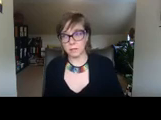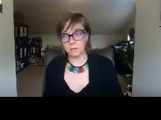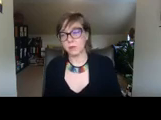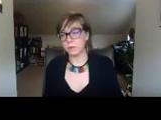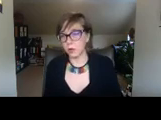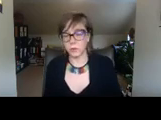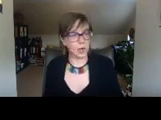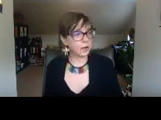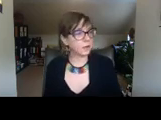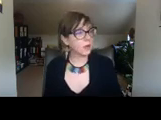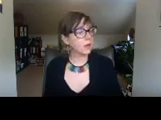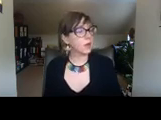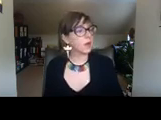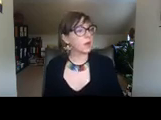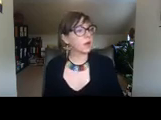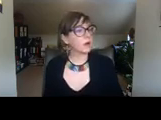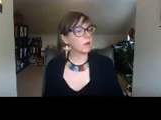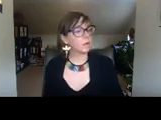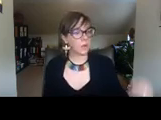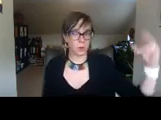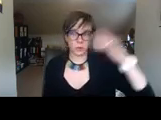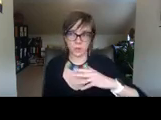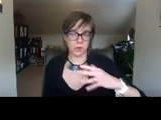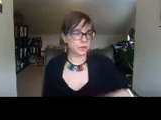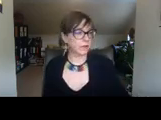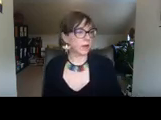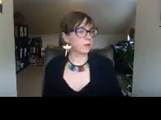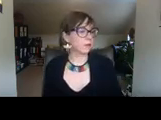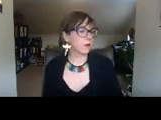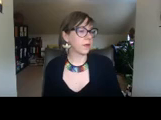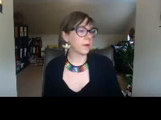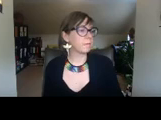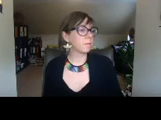98. So also a half, you know, a decrease of